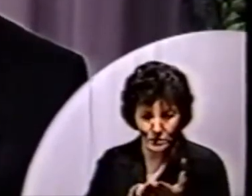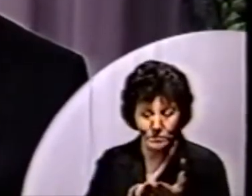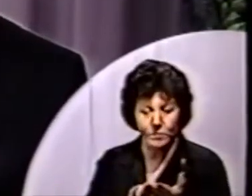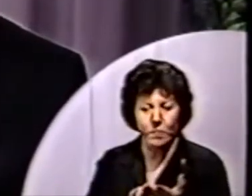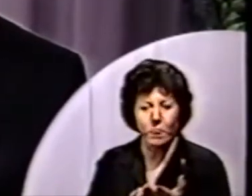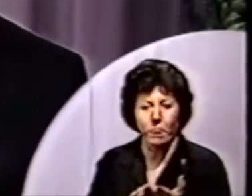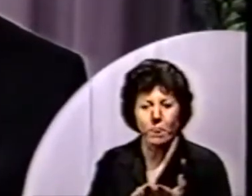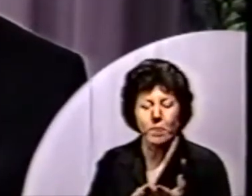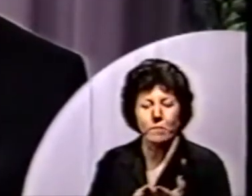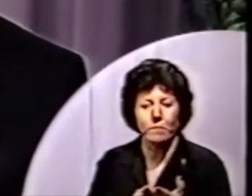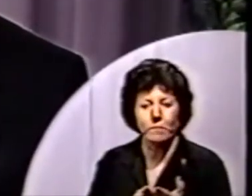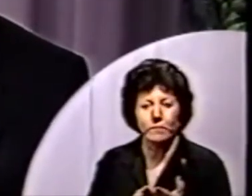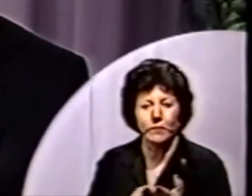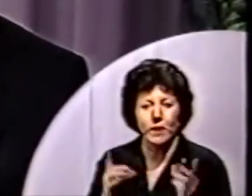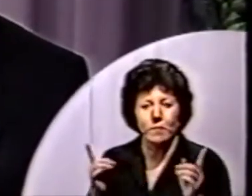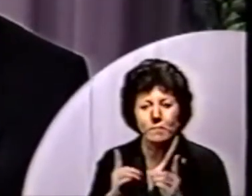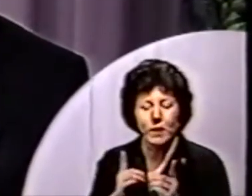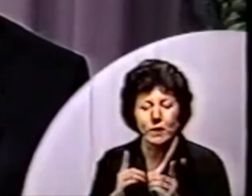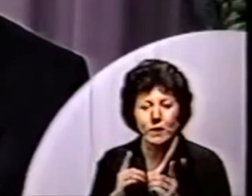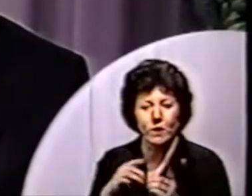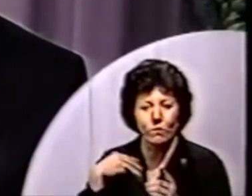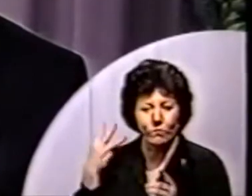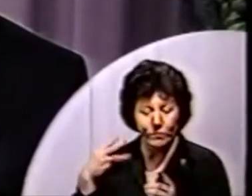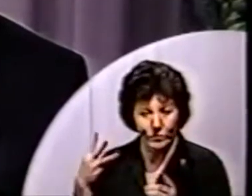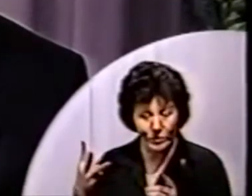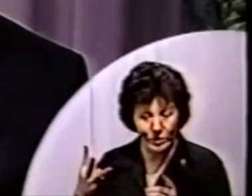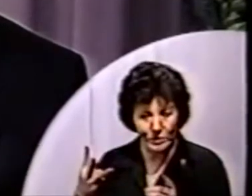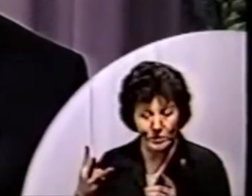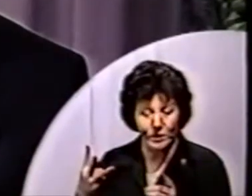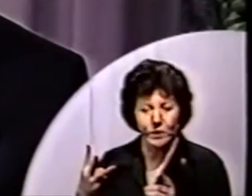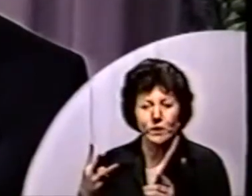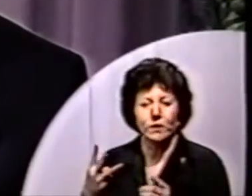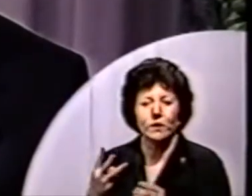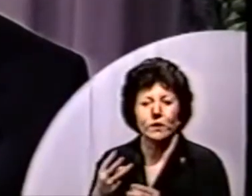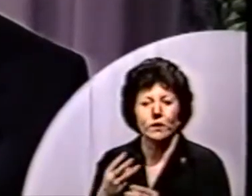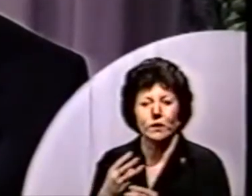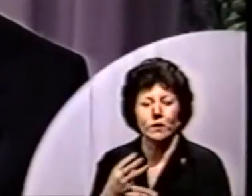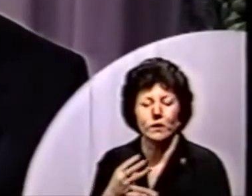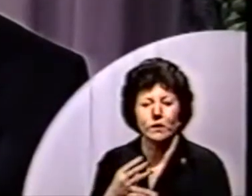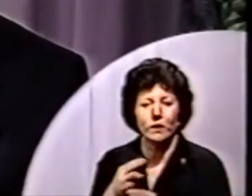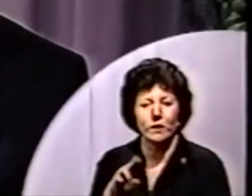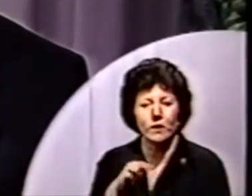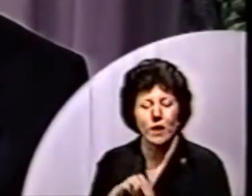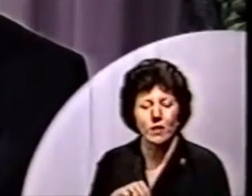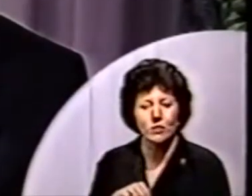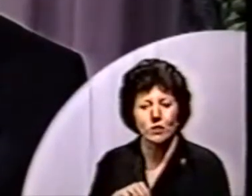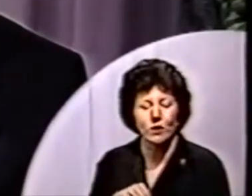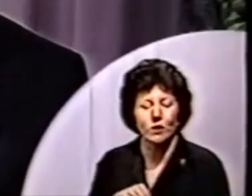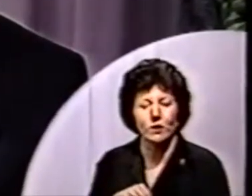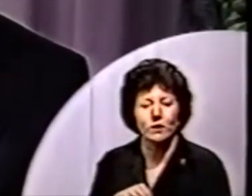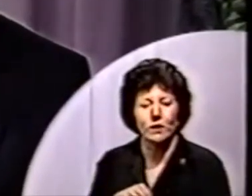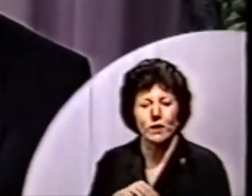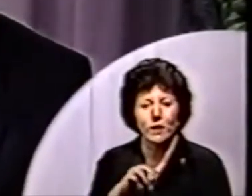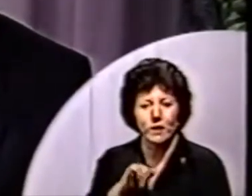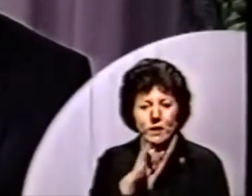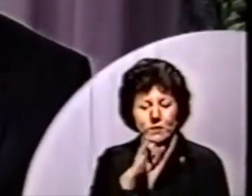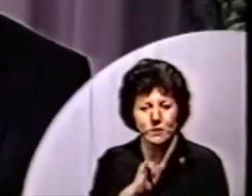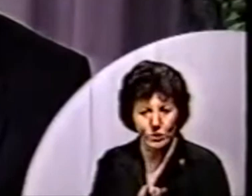met in D.C. Under the auspices of NIH and NIAID, National Institutes for Allergies and Infectious